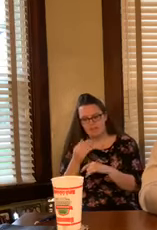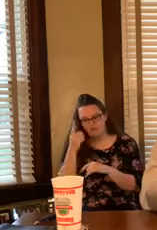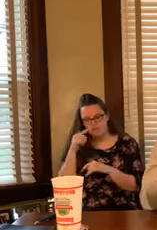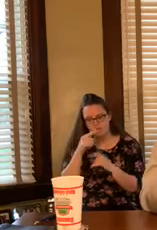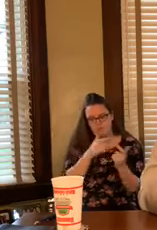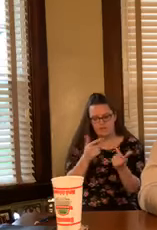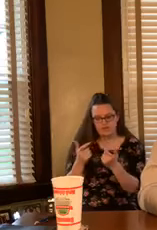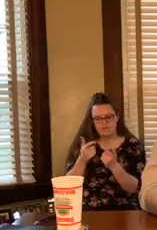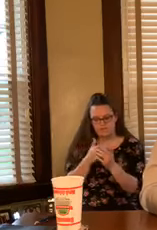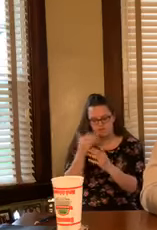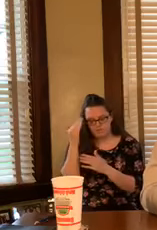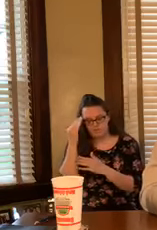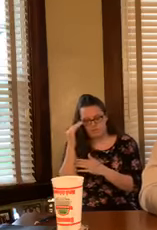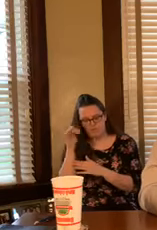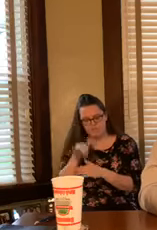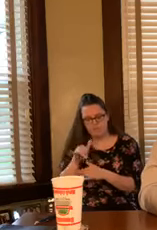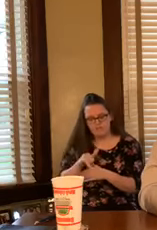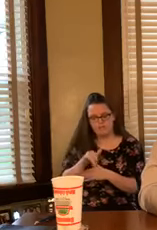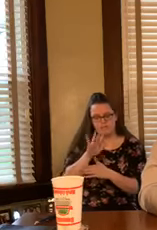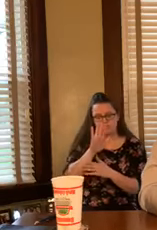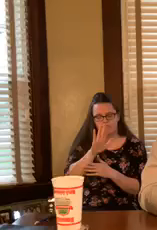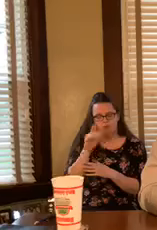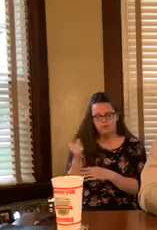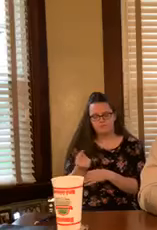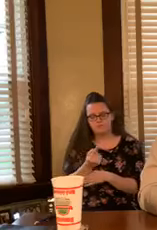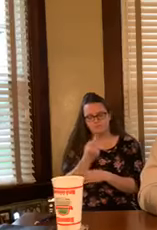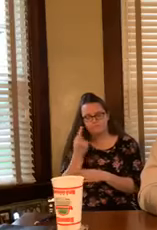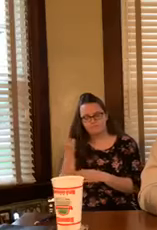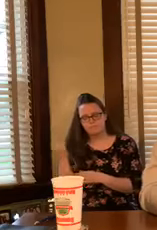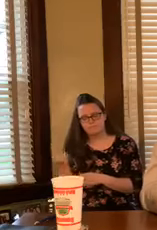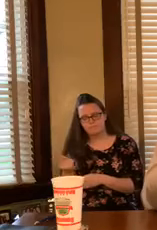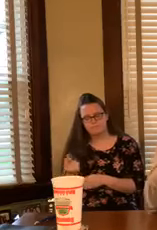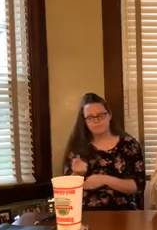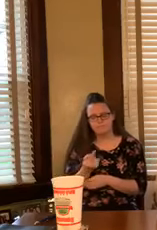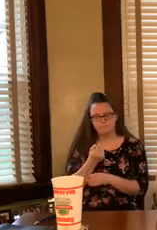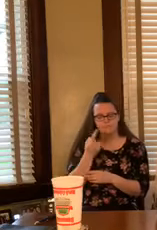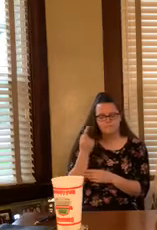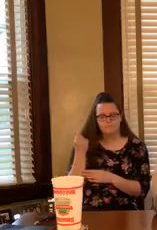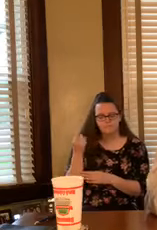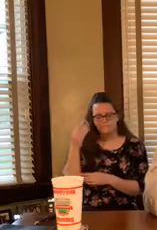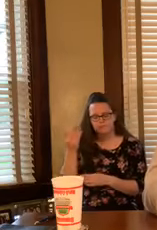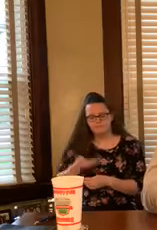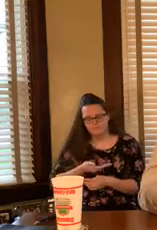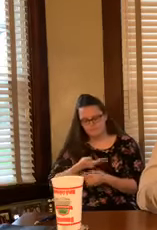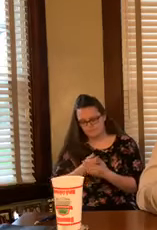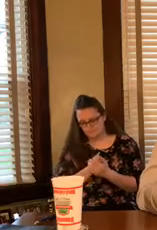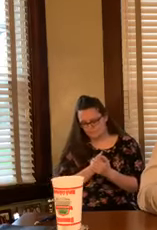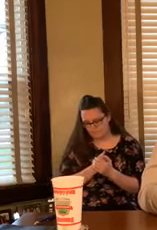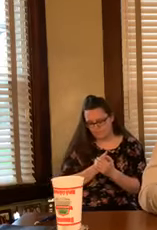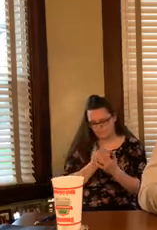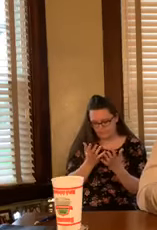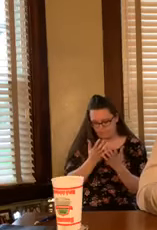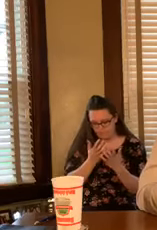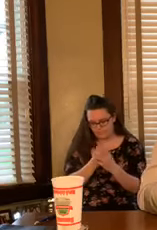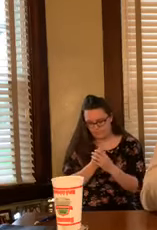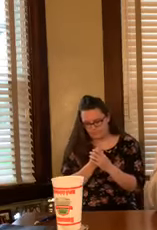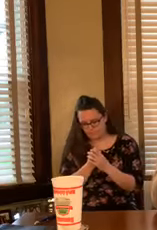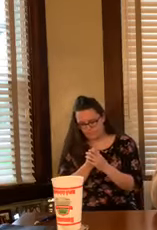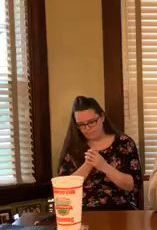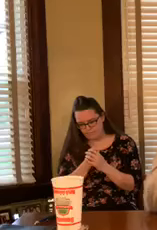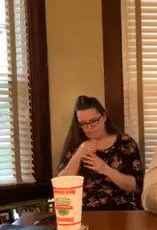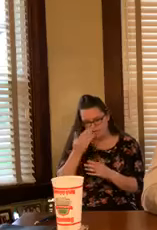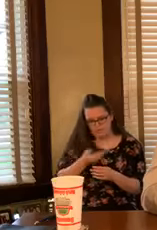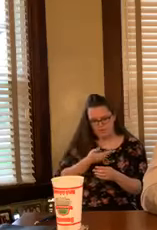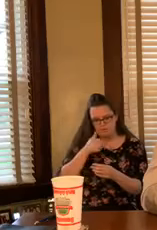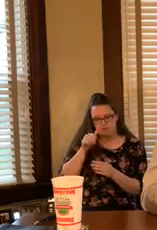in. Know this, you are always, always, always invited, wanted, and welcome at